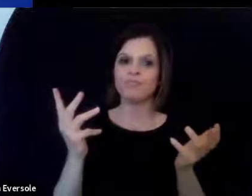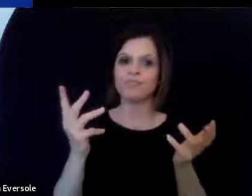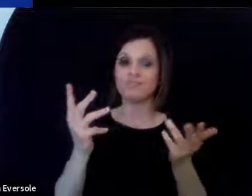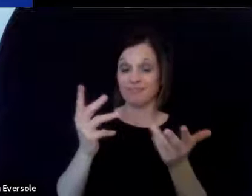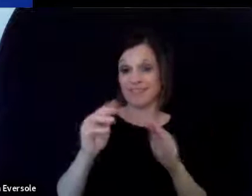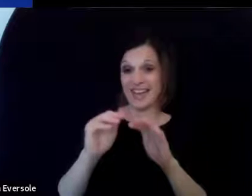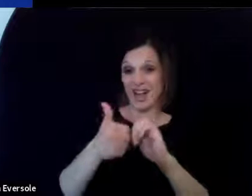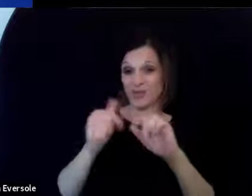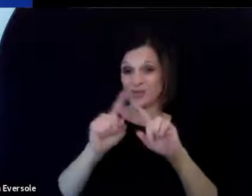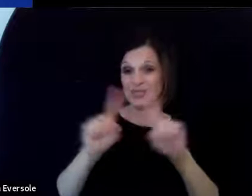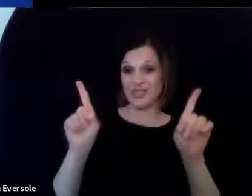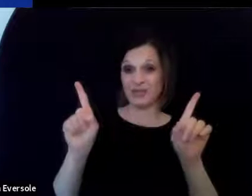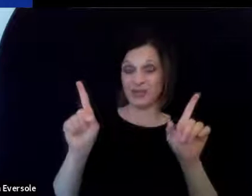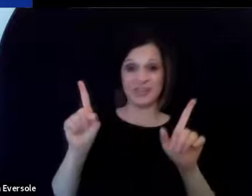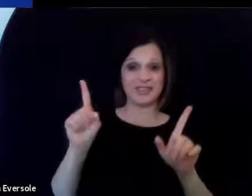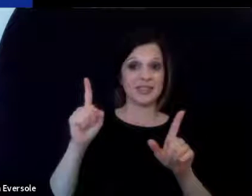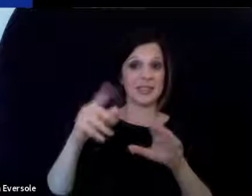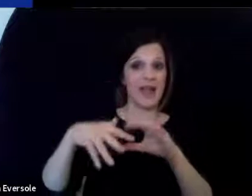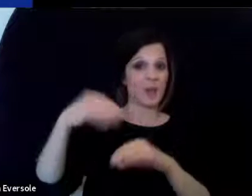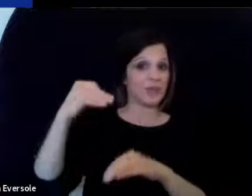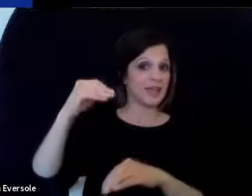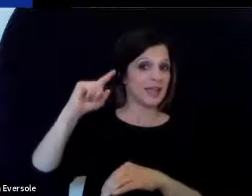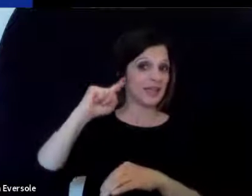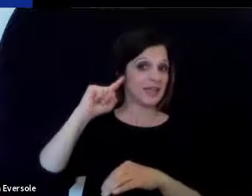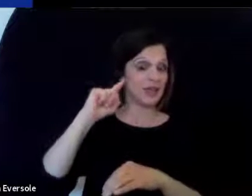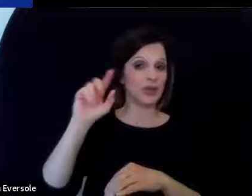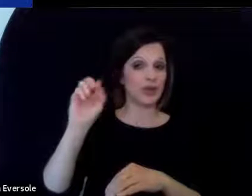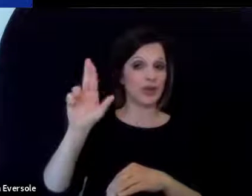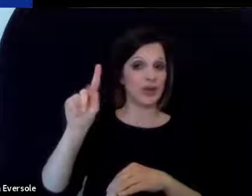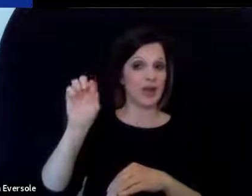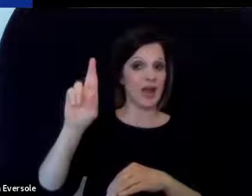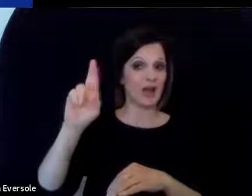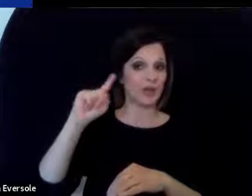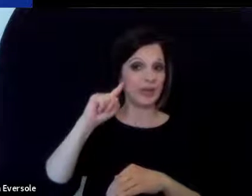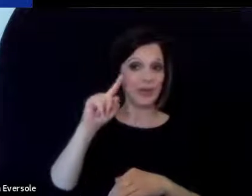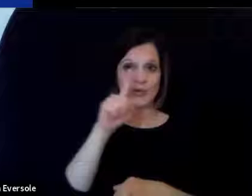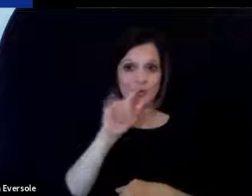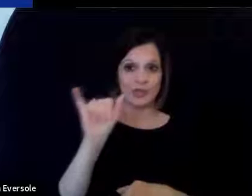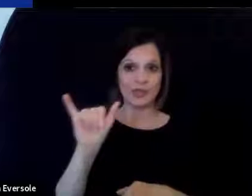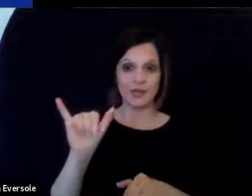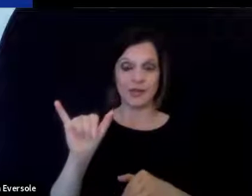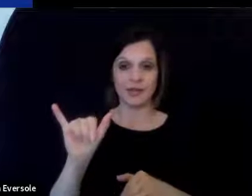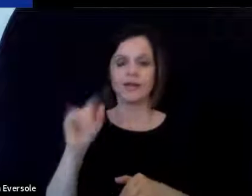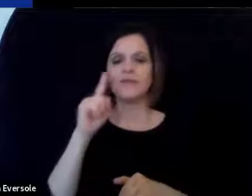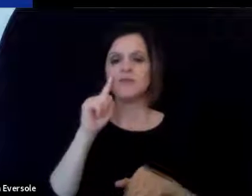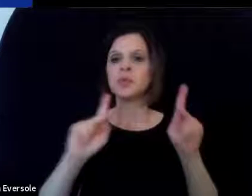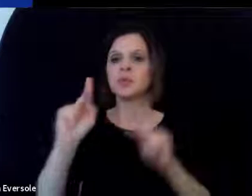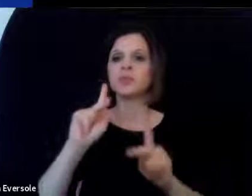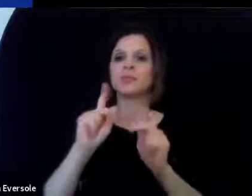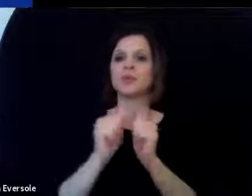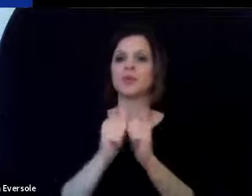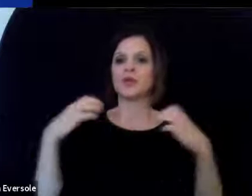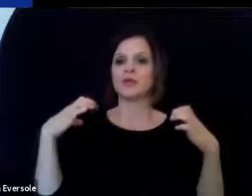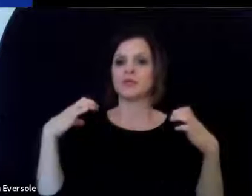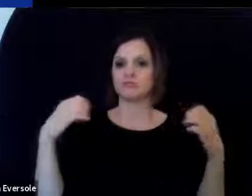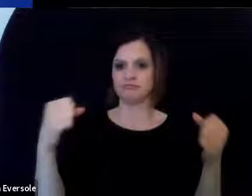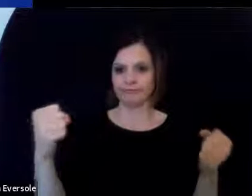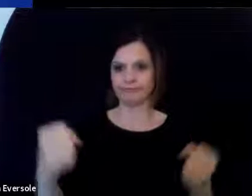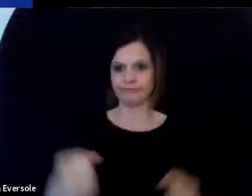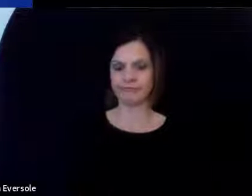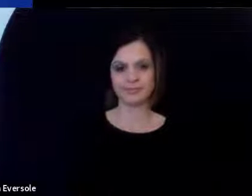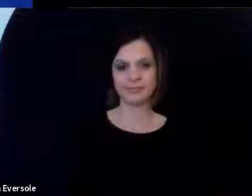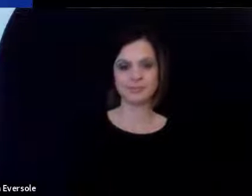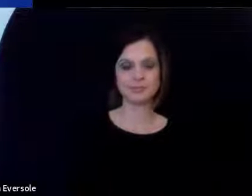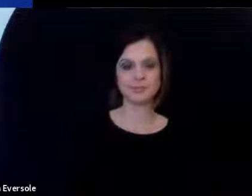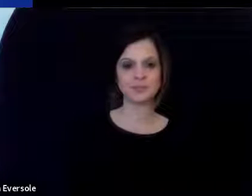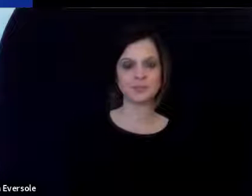different the external or outer ear of persons who have CHARGE syndrome might appear.